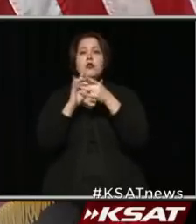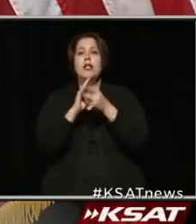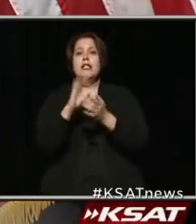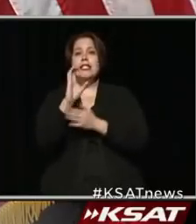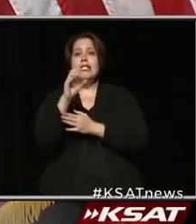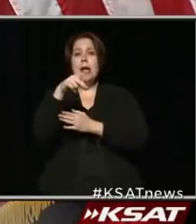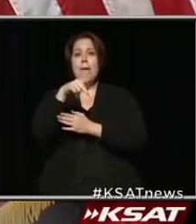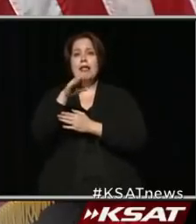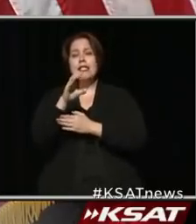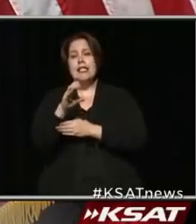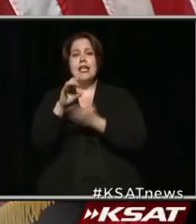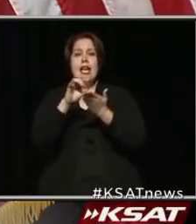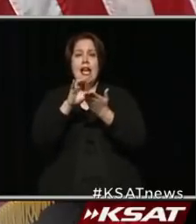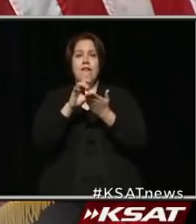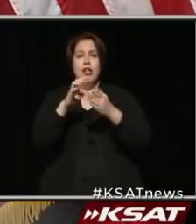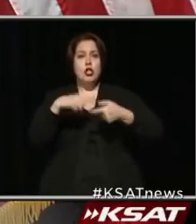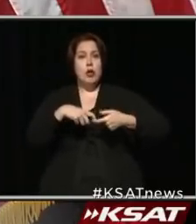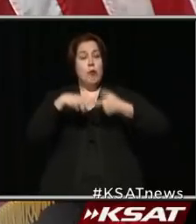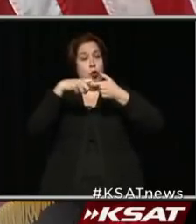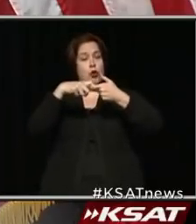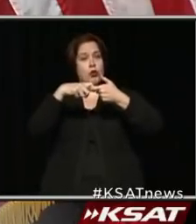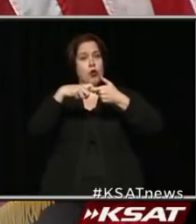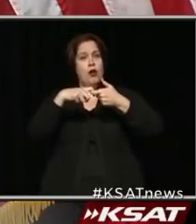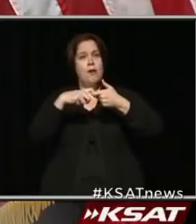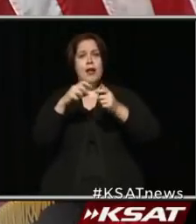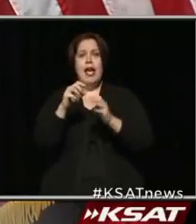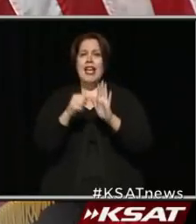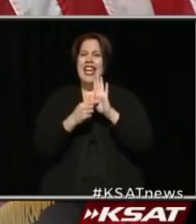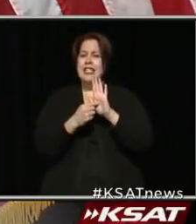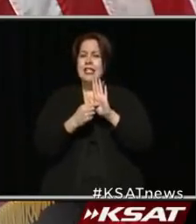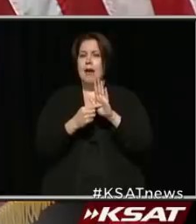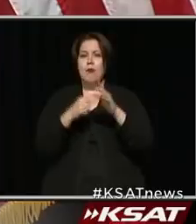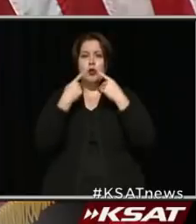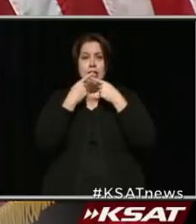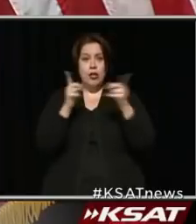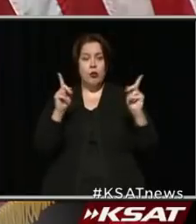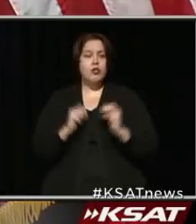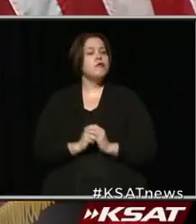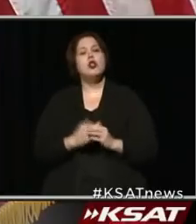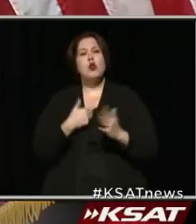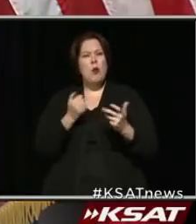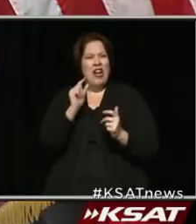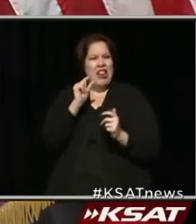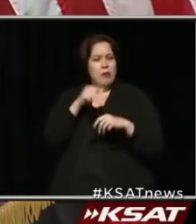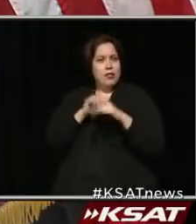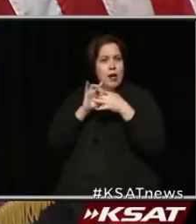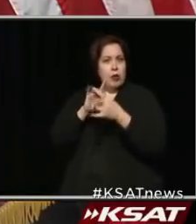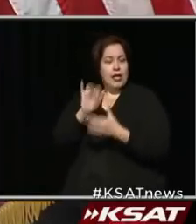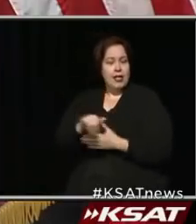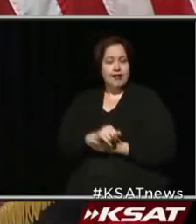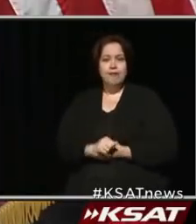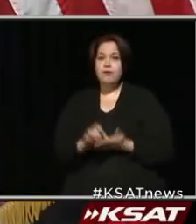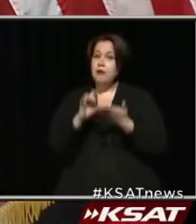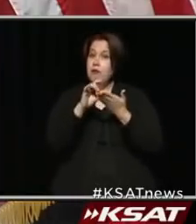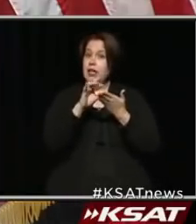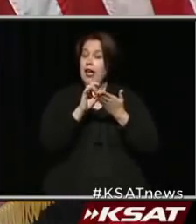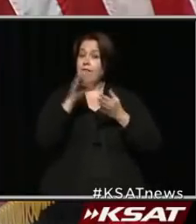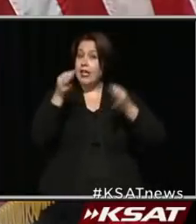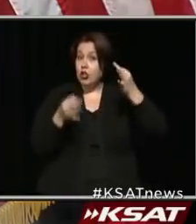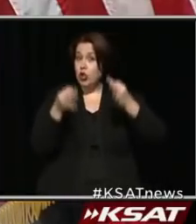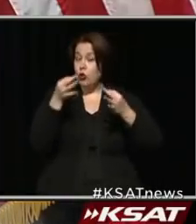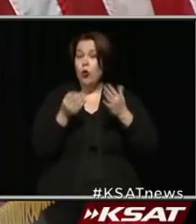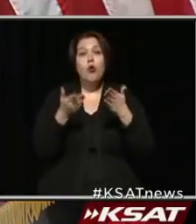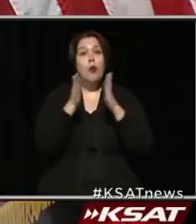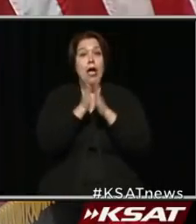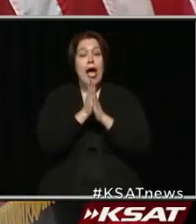eviction moratorium and a sample declaration. So I want to spend a little bit of time on that. The eviction hearing, we ask that